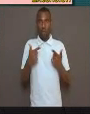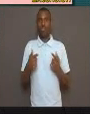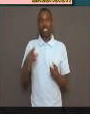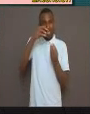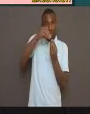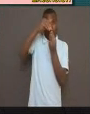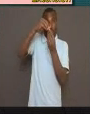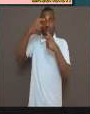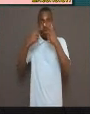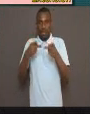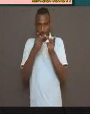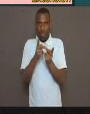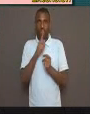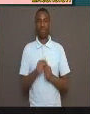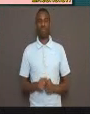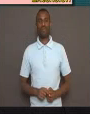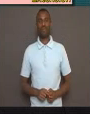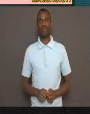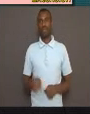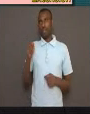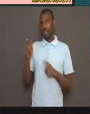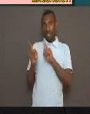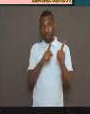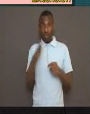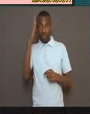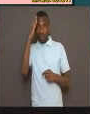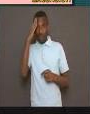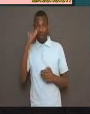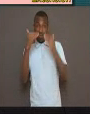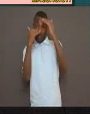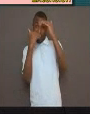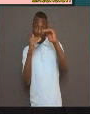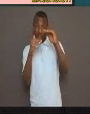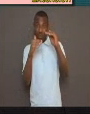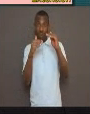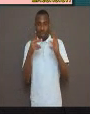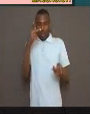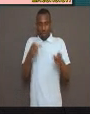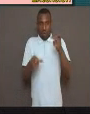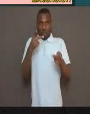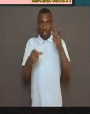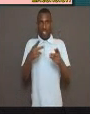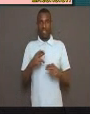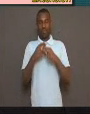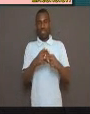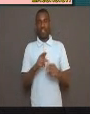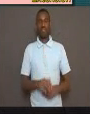increase and is known as the limit of proportionality.